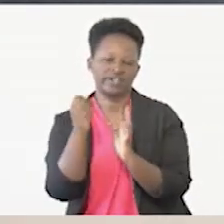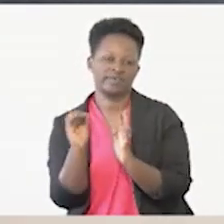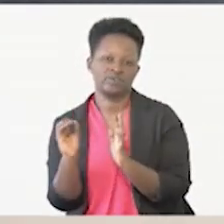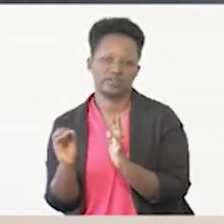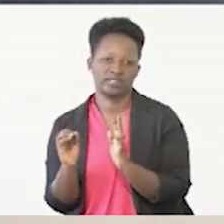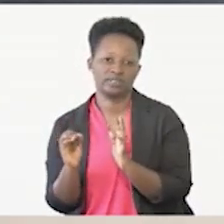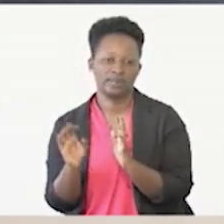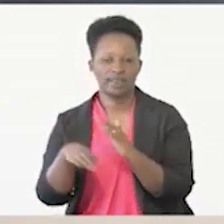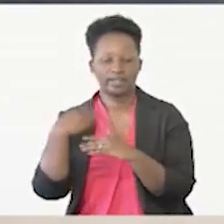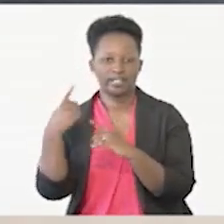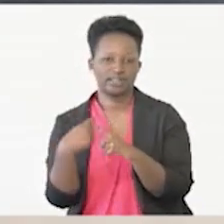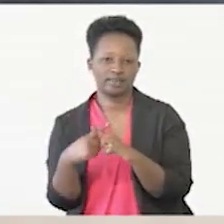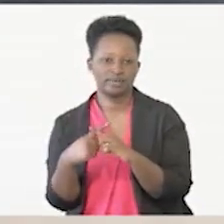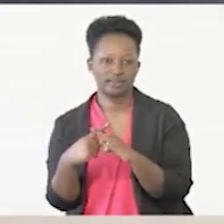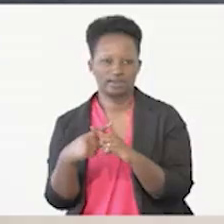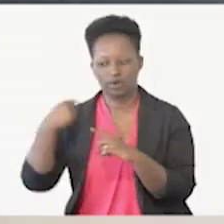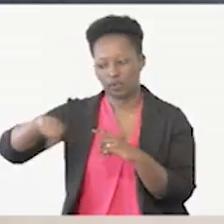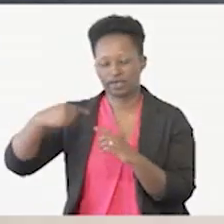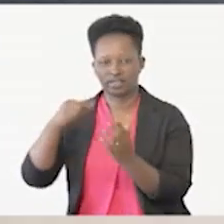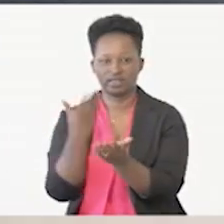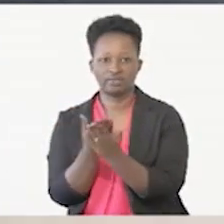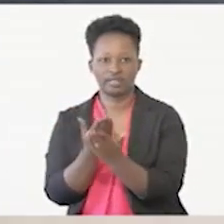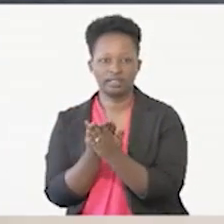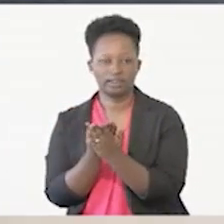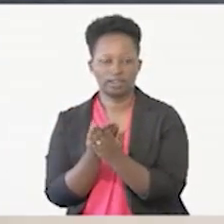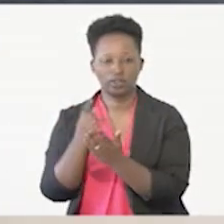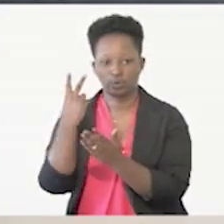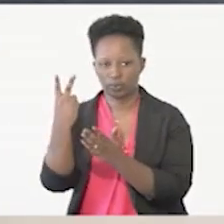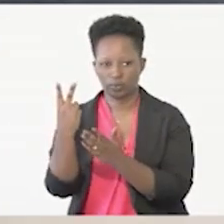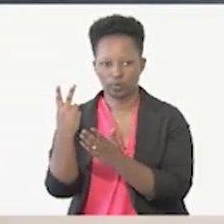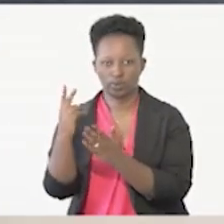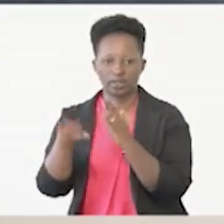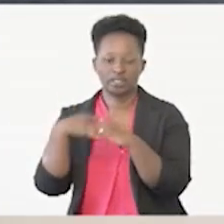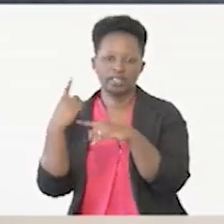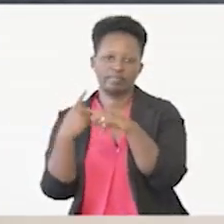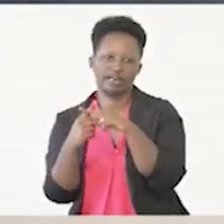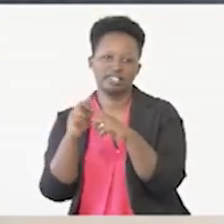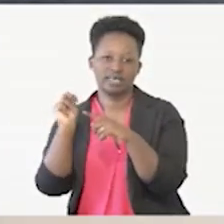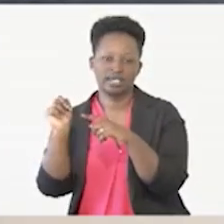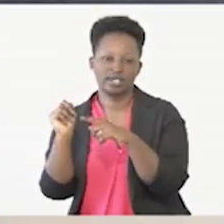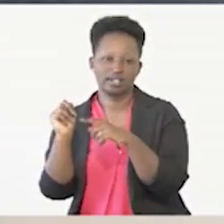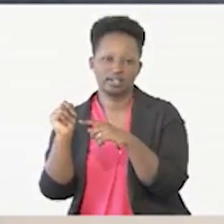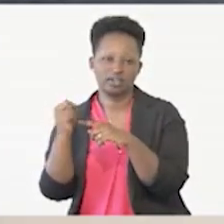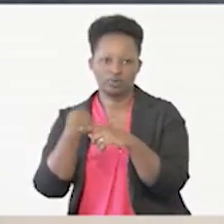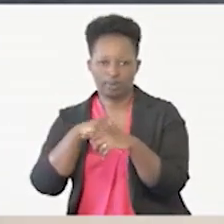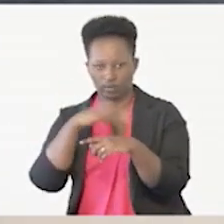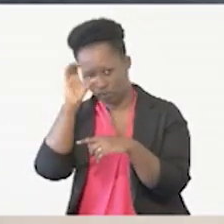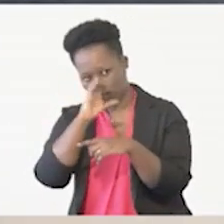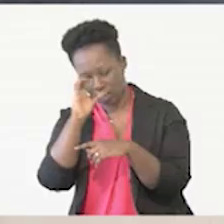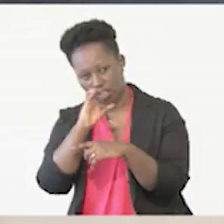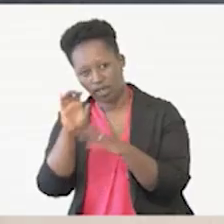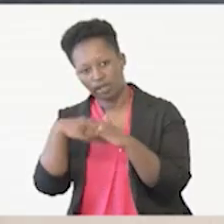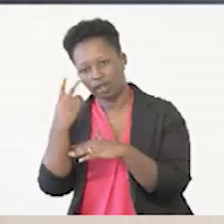500, then times quantity demanded being 2, then plus this n which we are looking for.